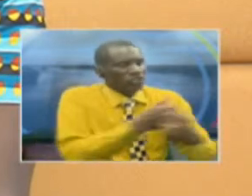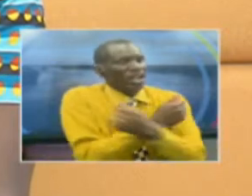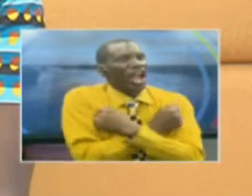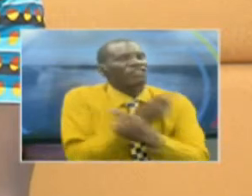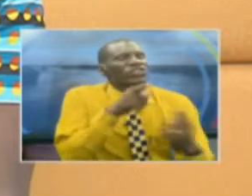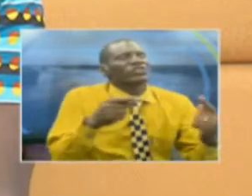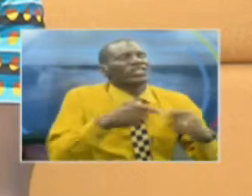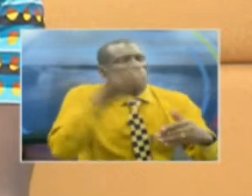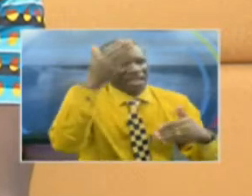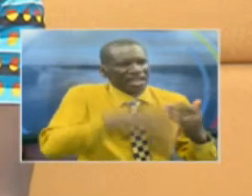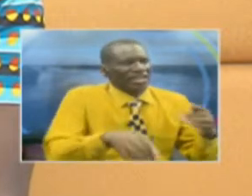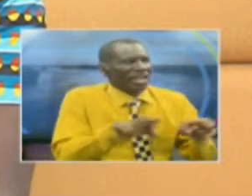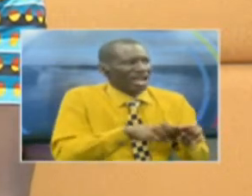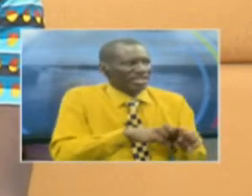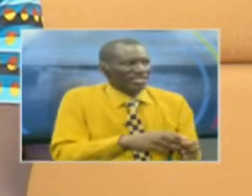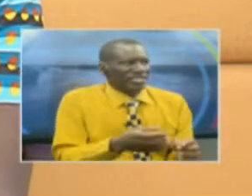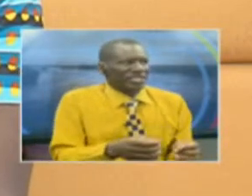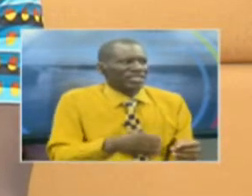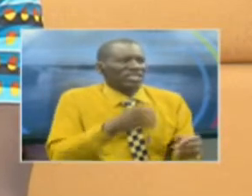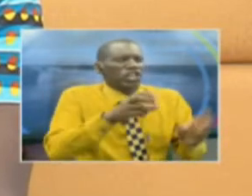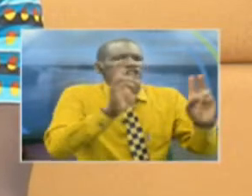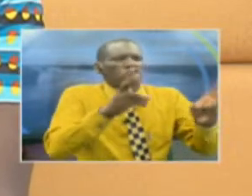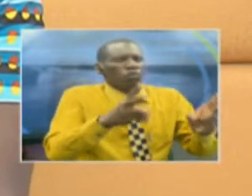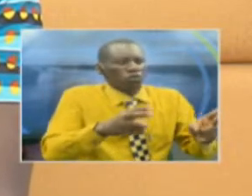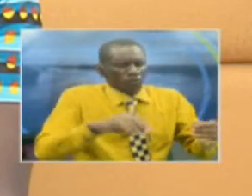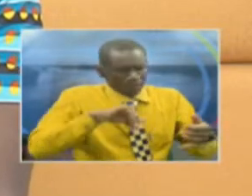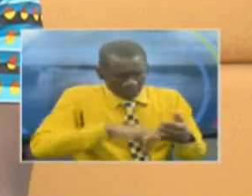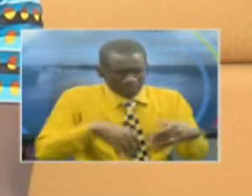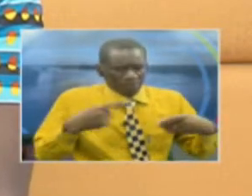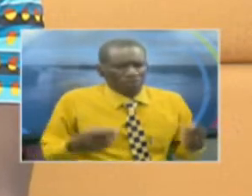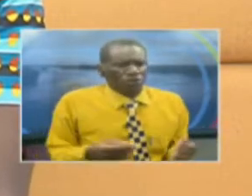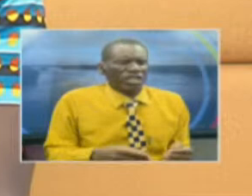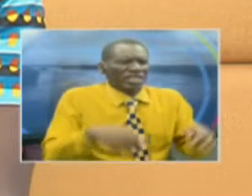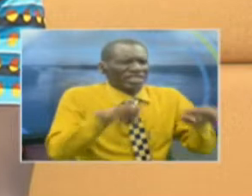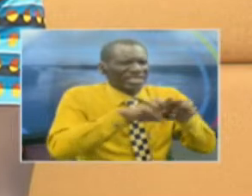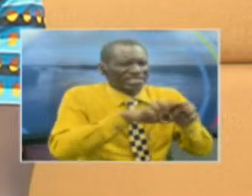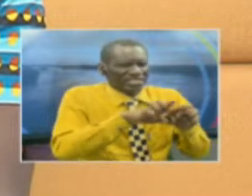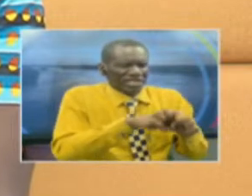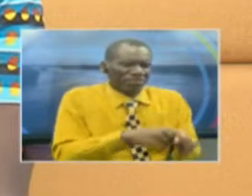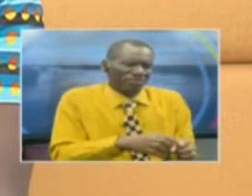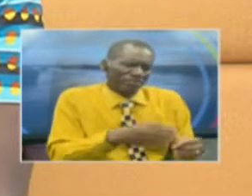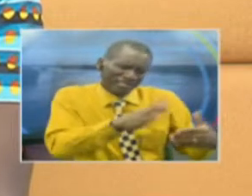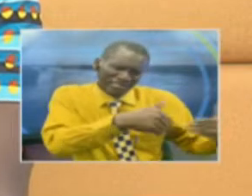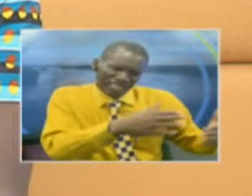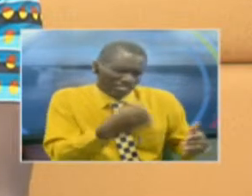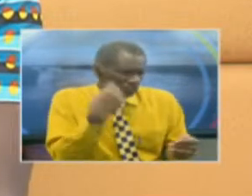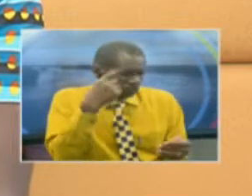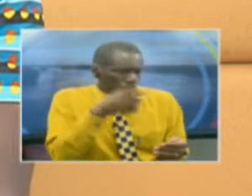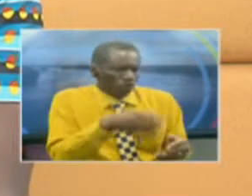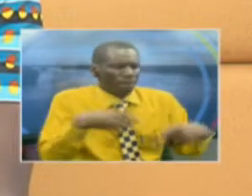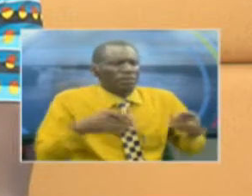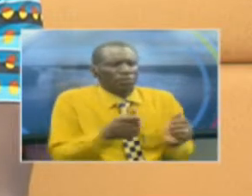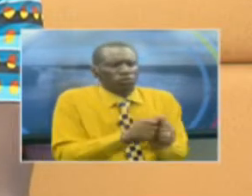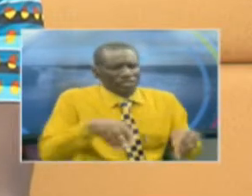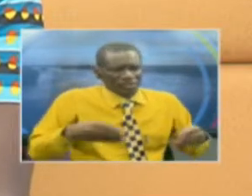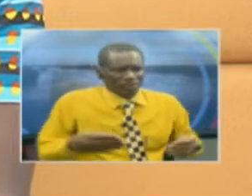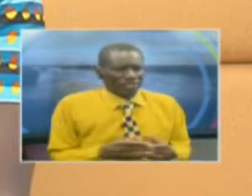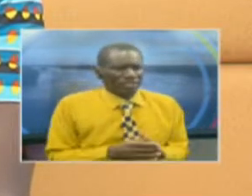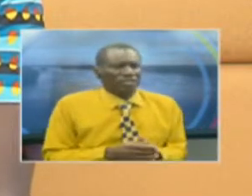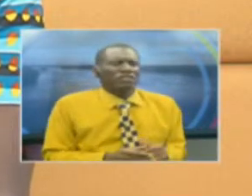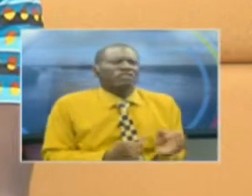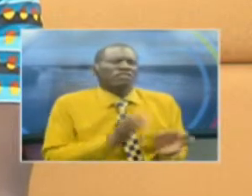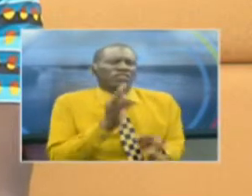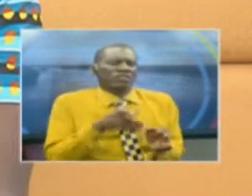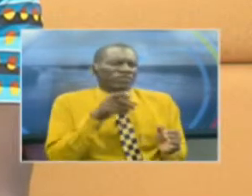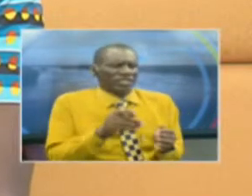just like the red flags happen for normal couples, they are the same red flags for the people living with disability. So it